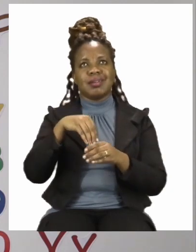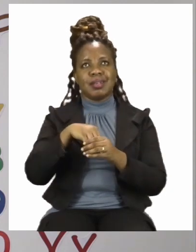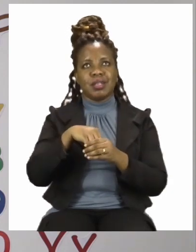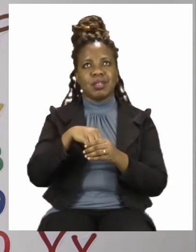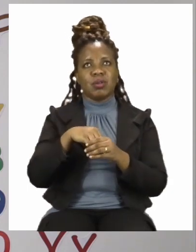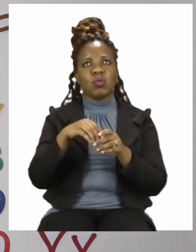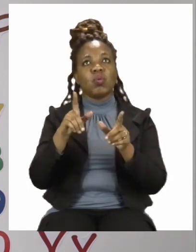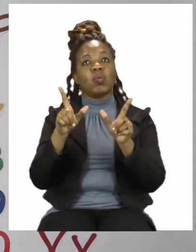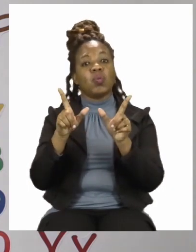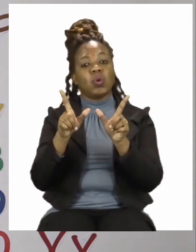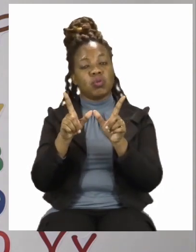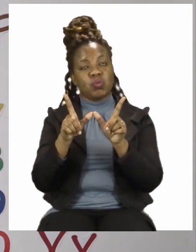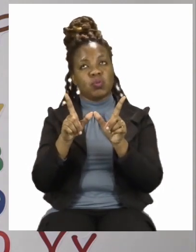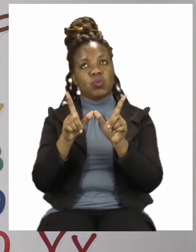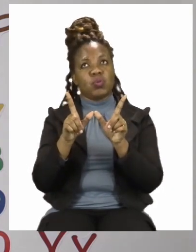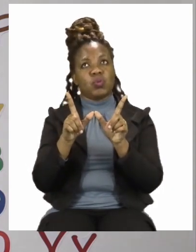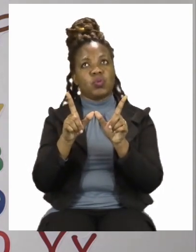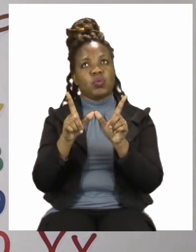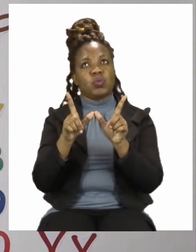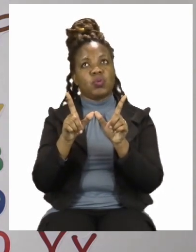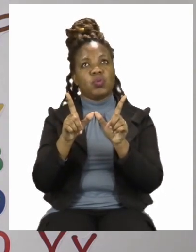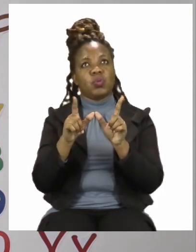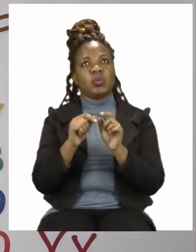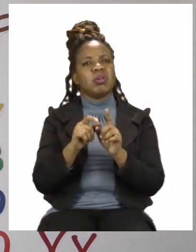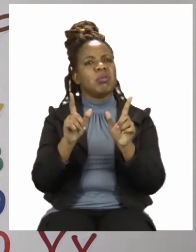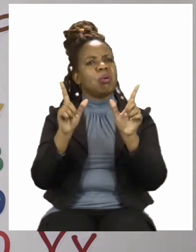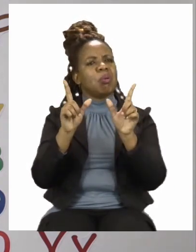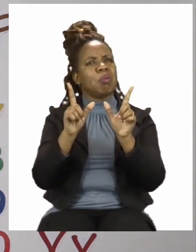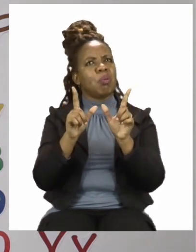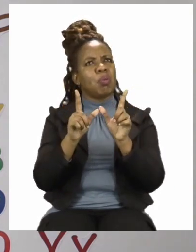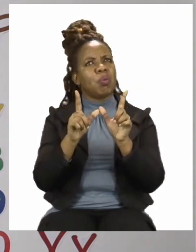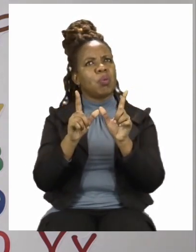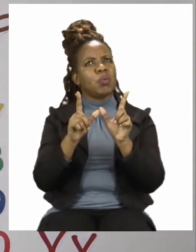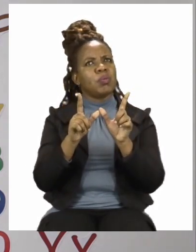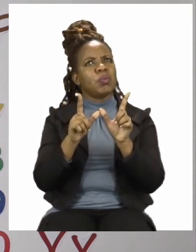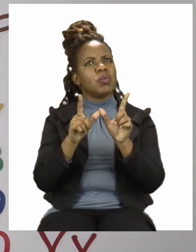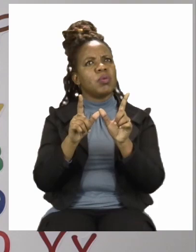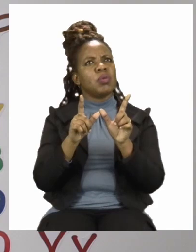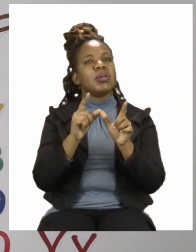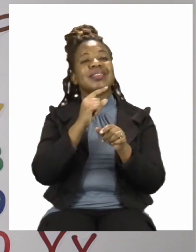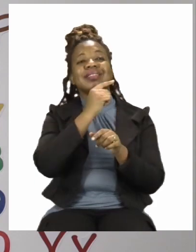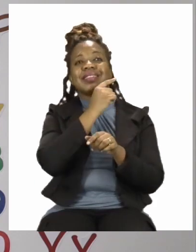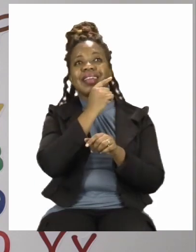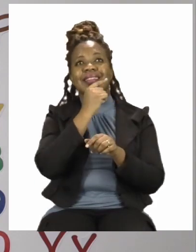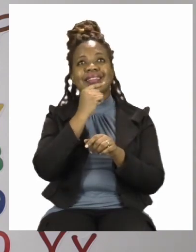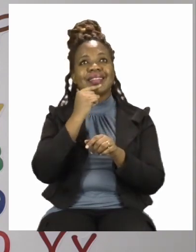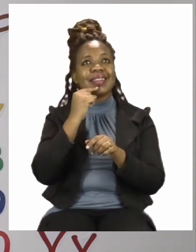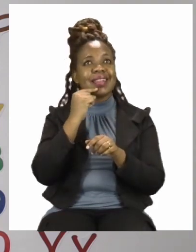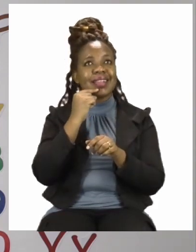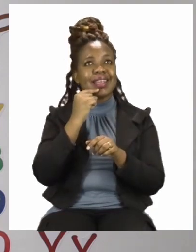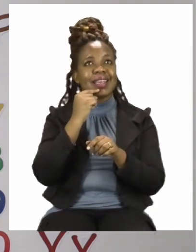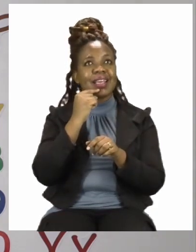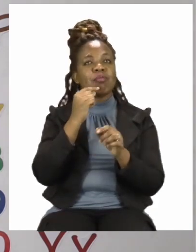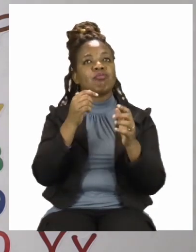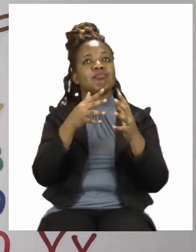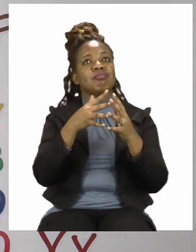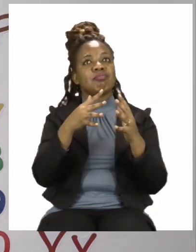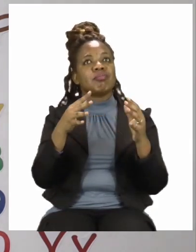in Windhoek. Now, Windhoek needs to have a capital letter